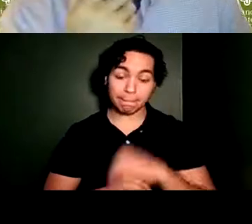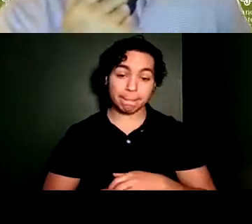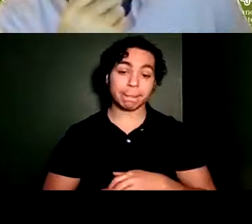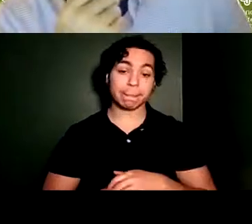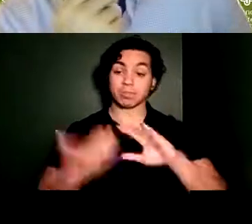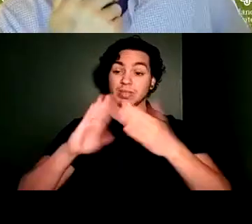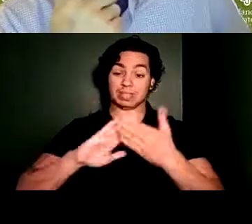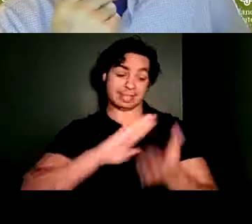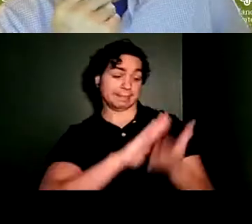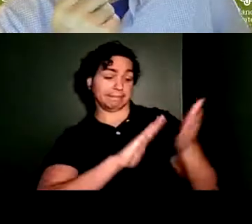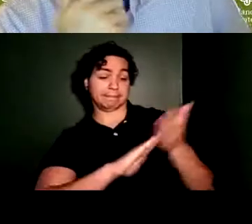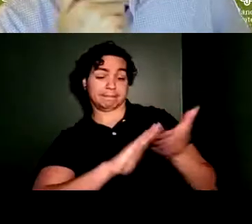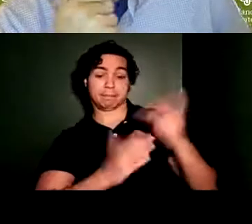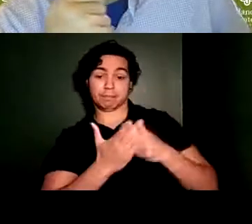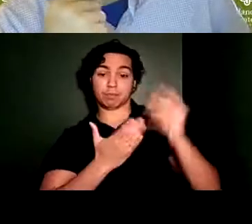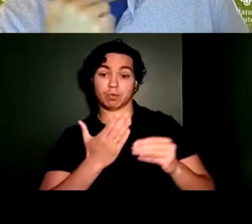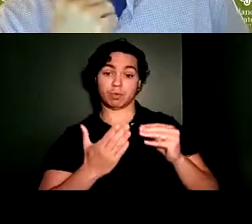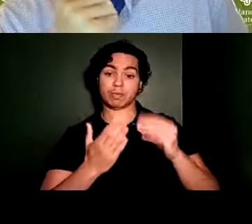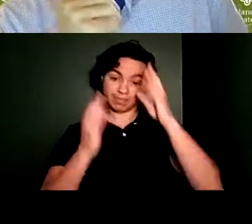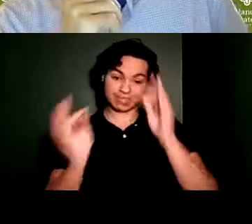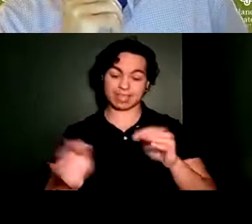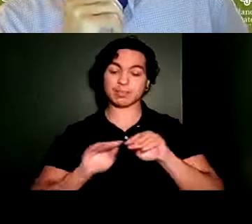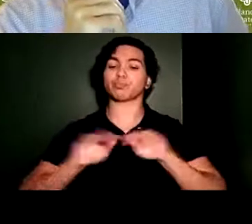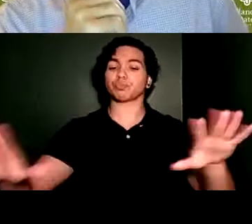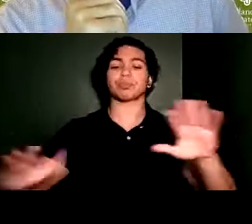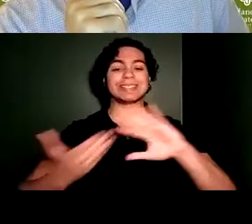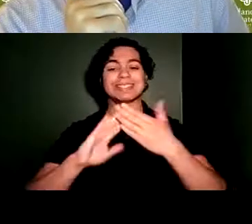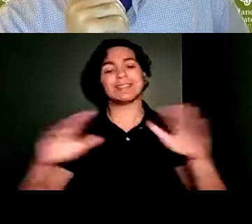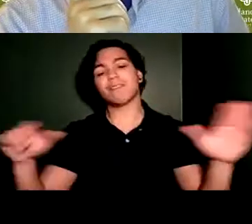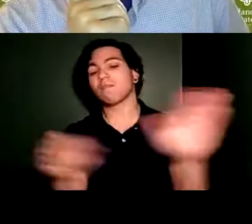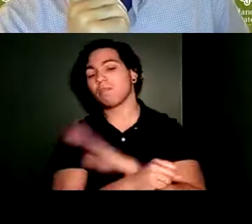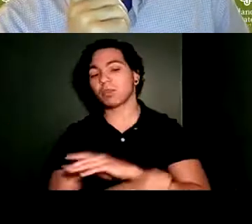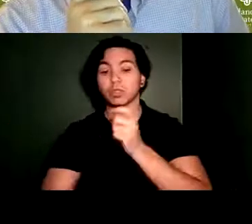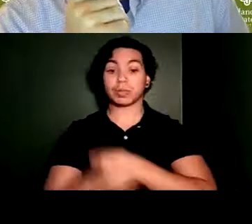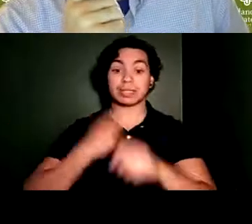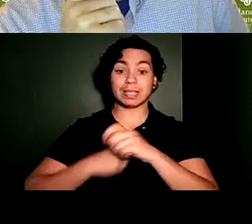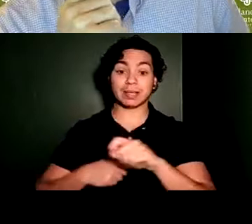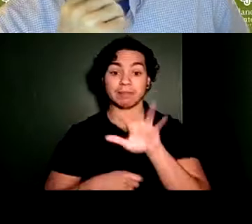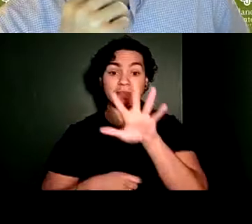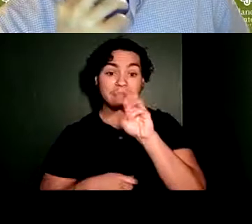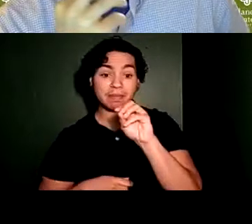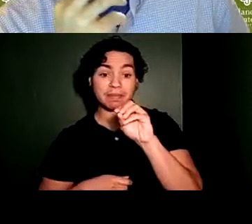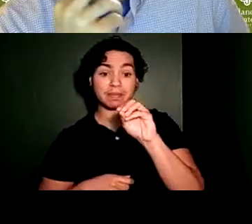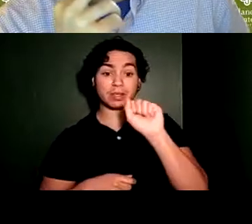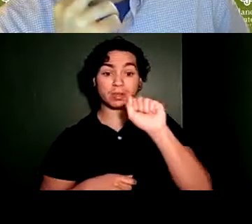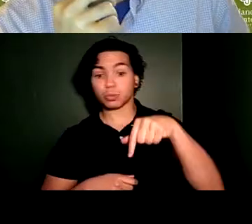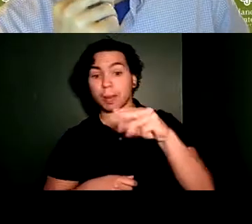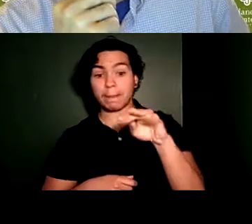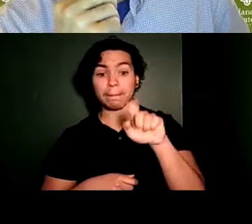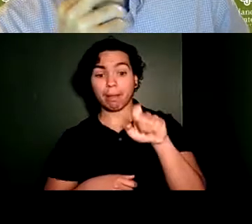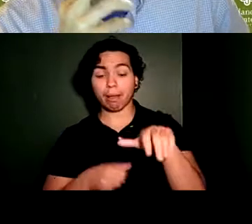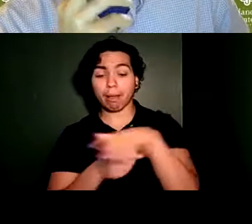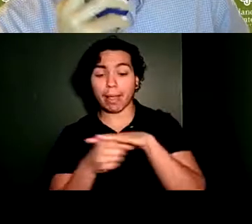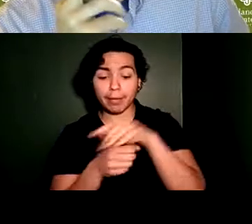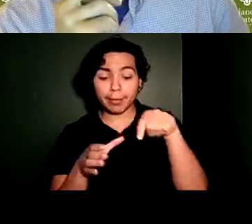this program citywide. And so now, as opposed to just having this 50 square mile area where the program was